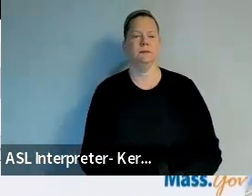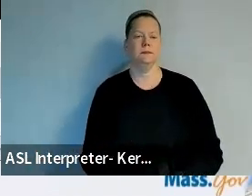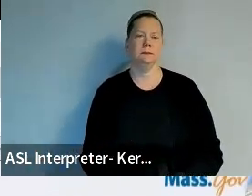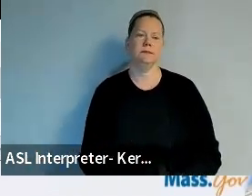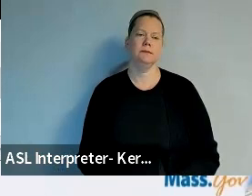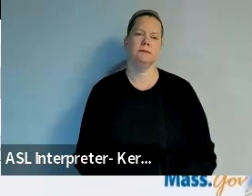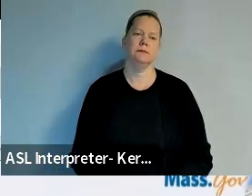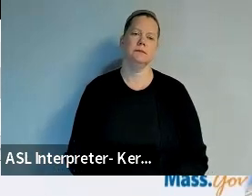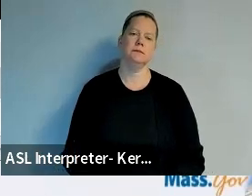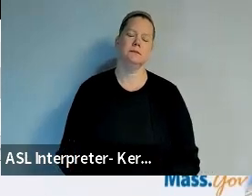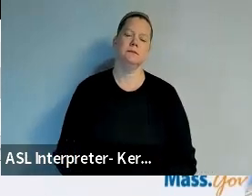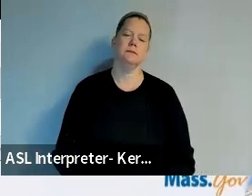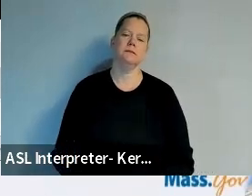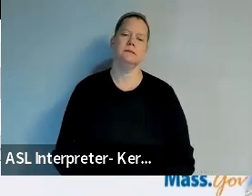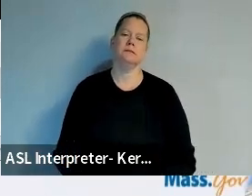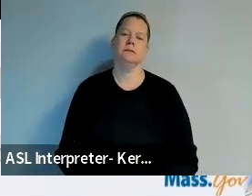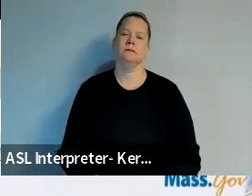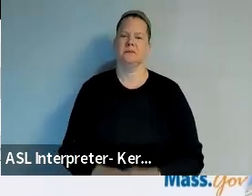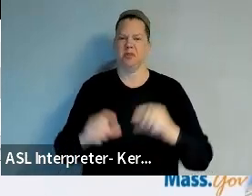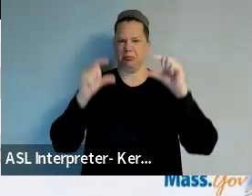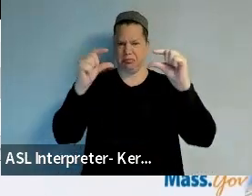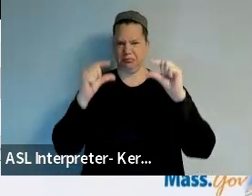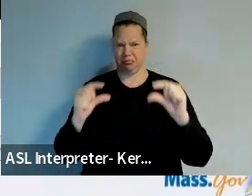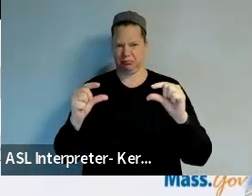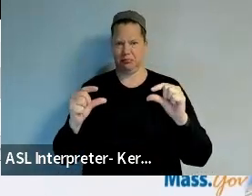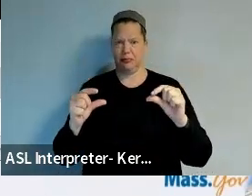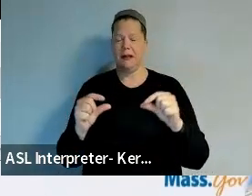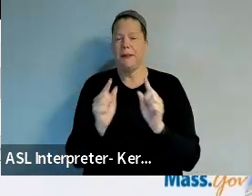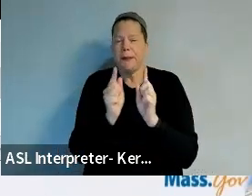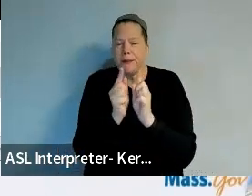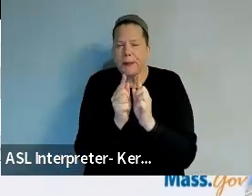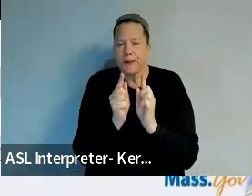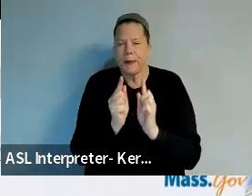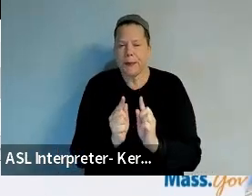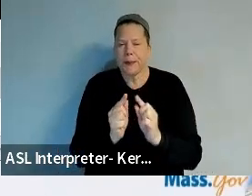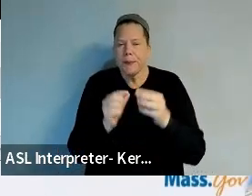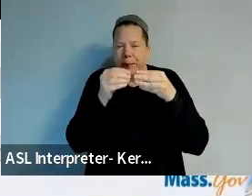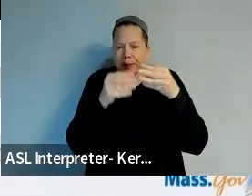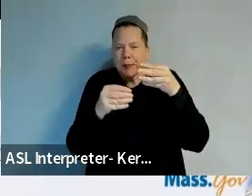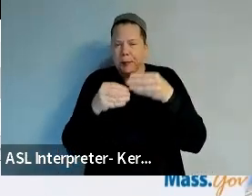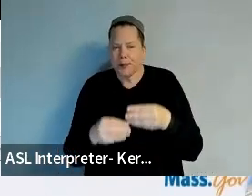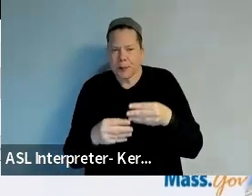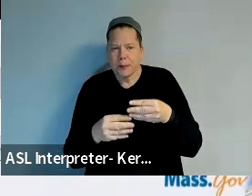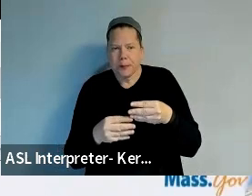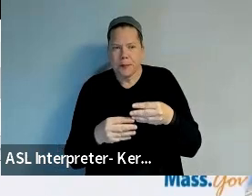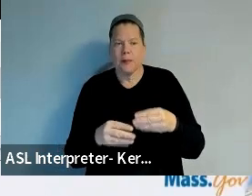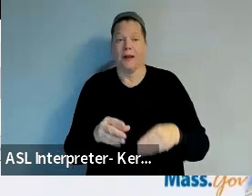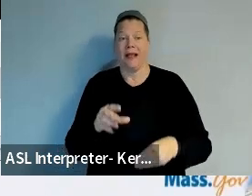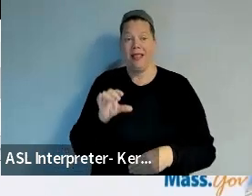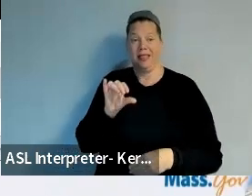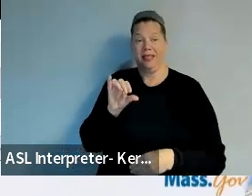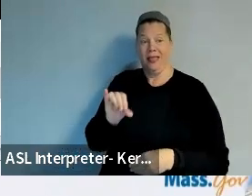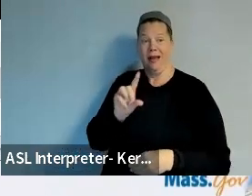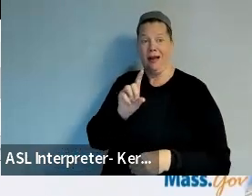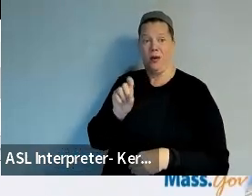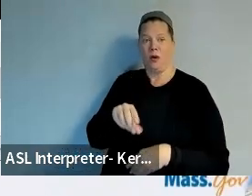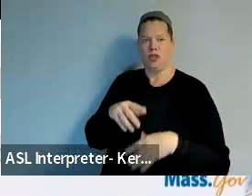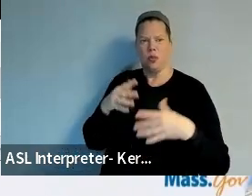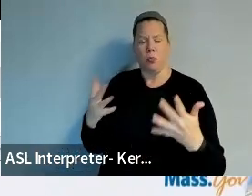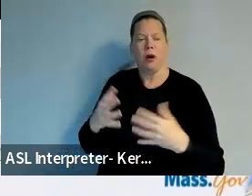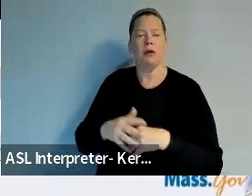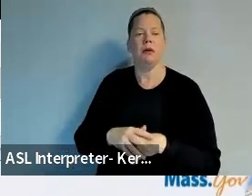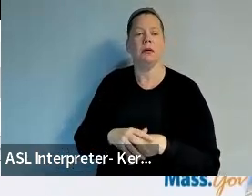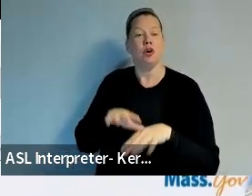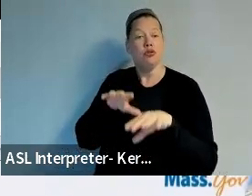The final two drop-downs have to deal with injury to the individual or staff.